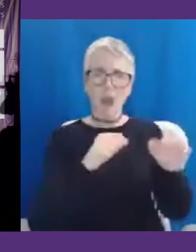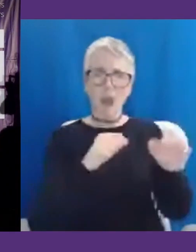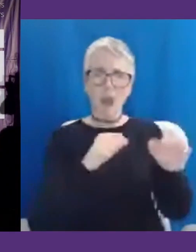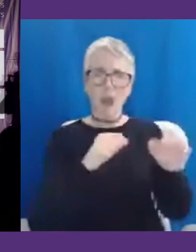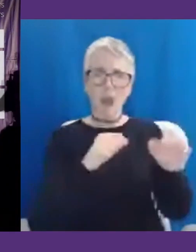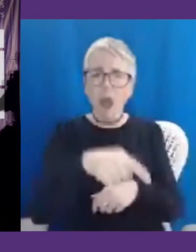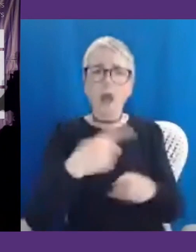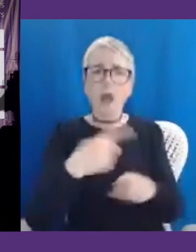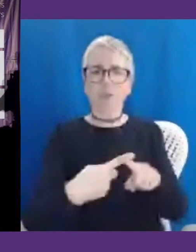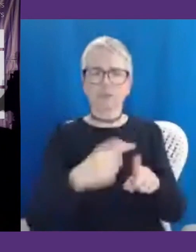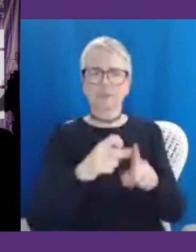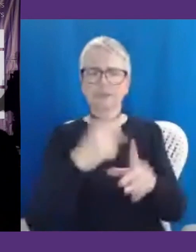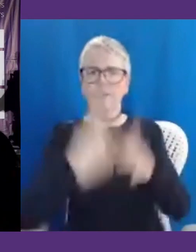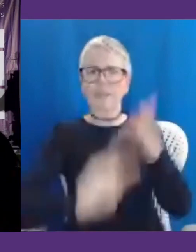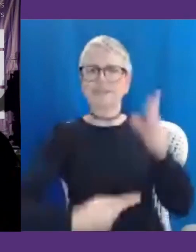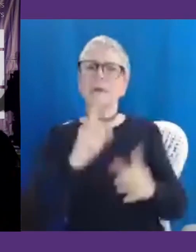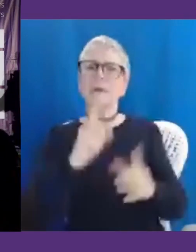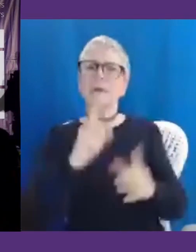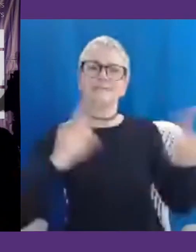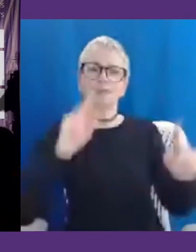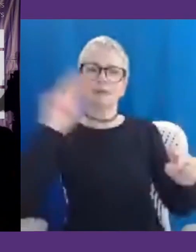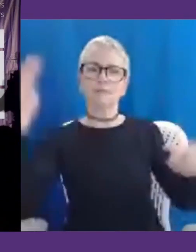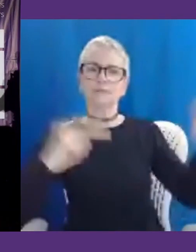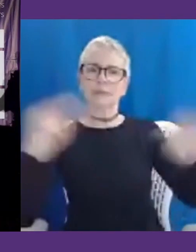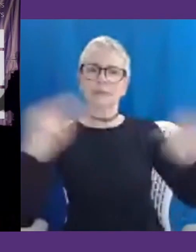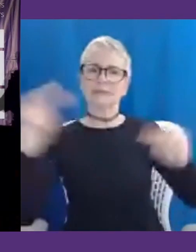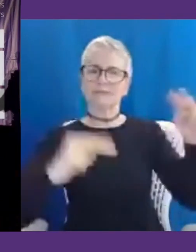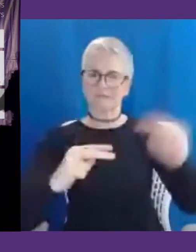got enough room? Come around.